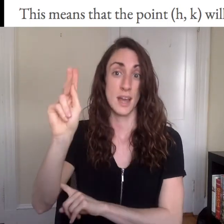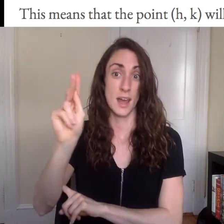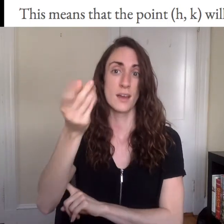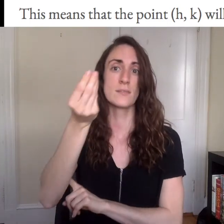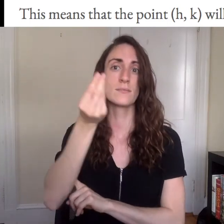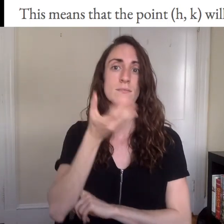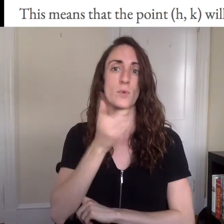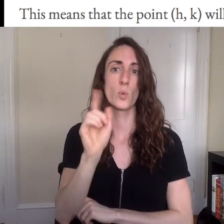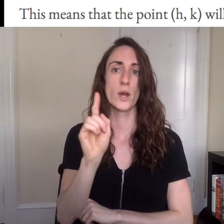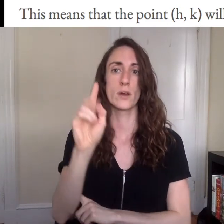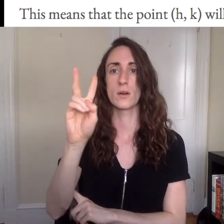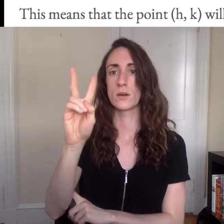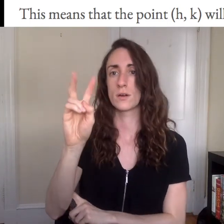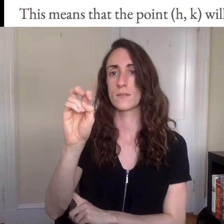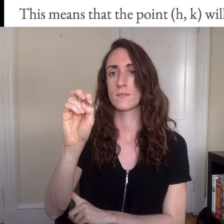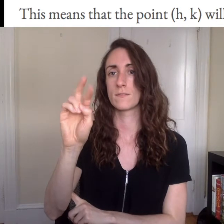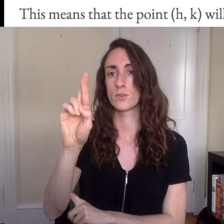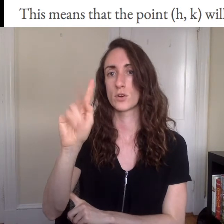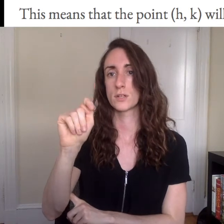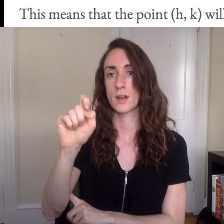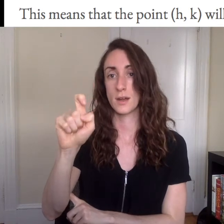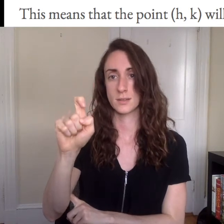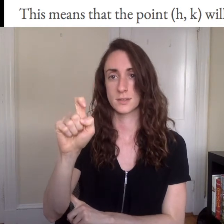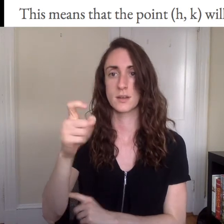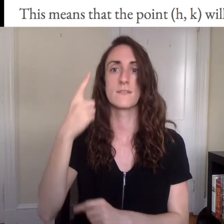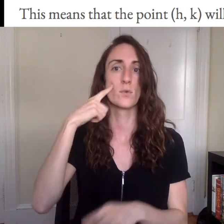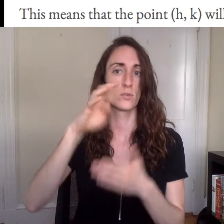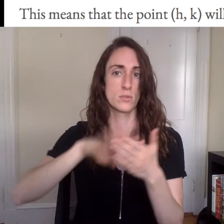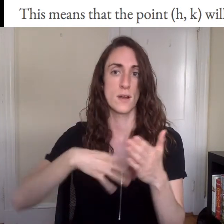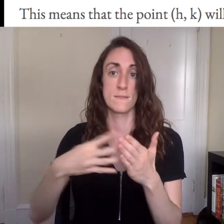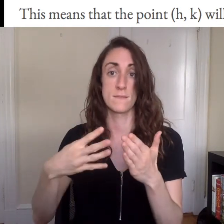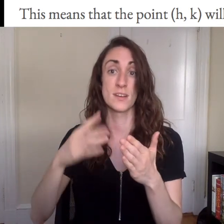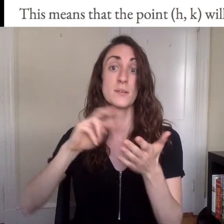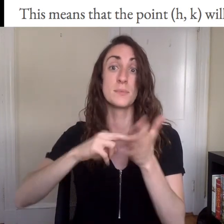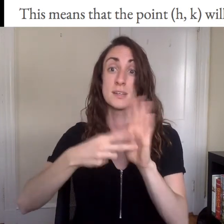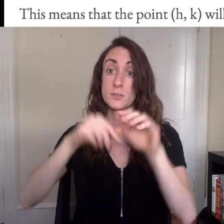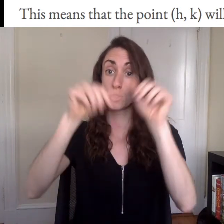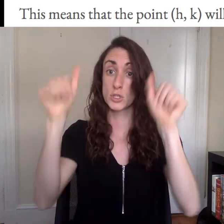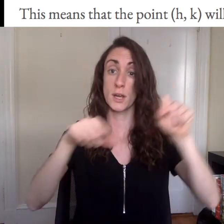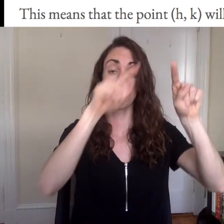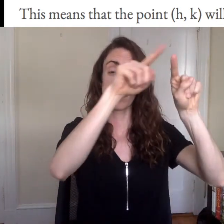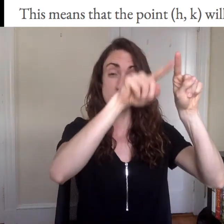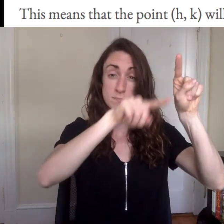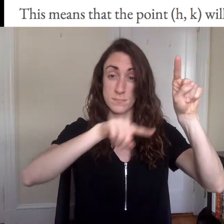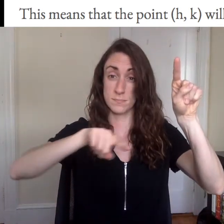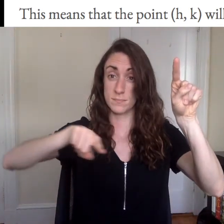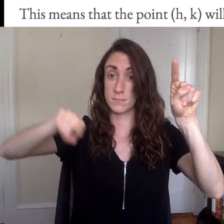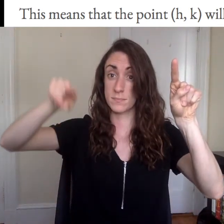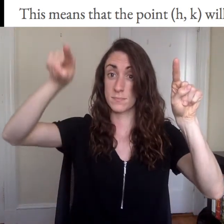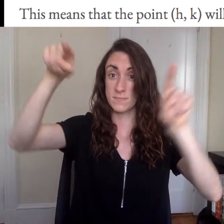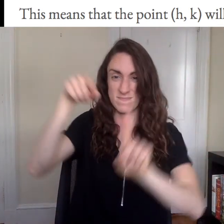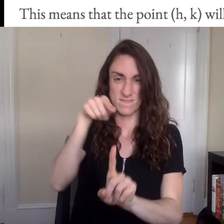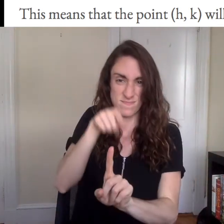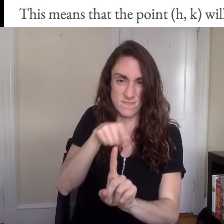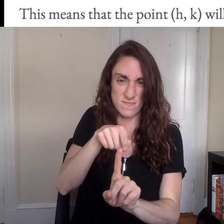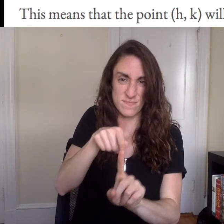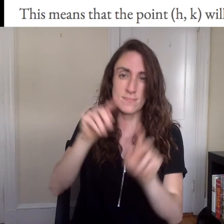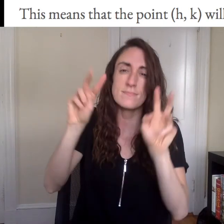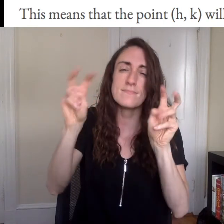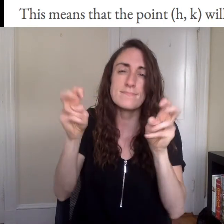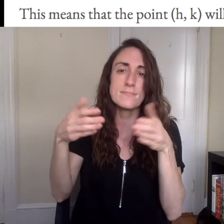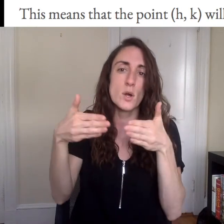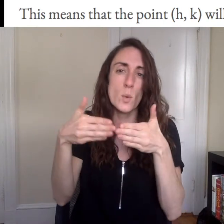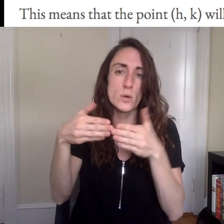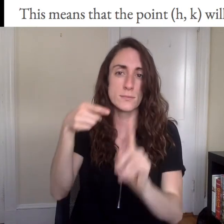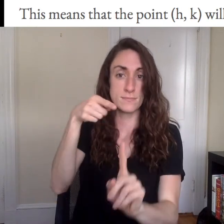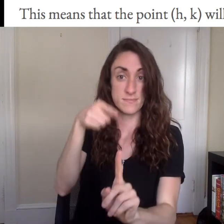Another thing to emphasize here is that because h and k tell us about this vertical and horizontal translation, the point h, k will